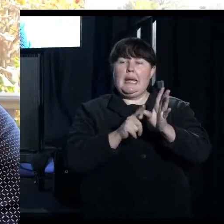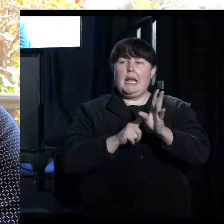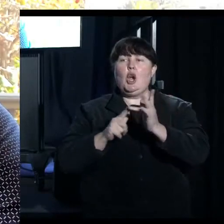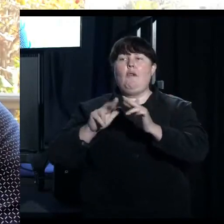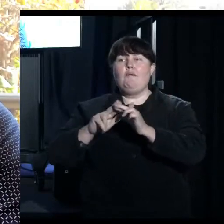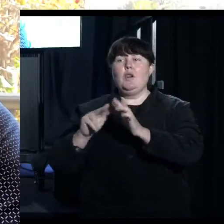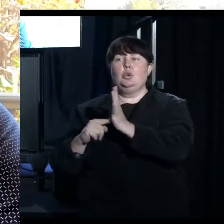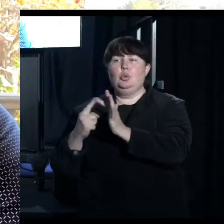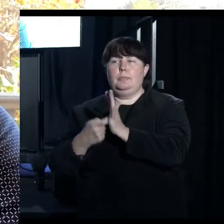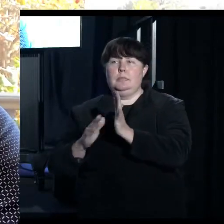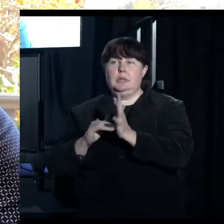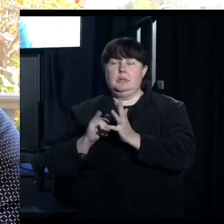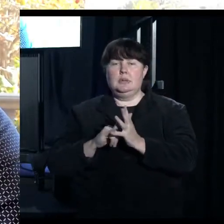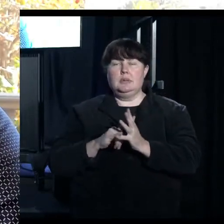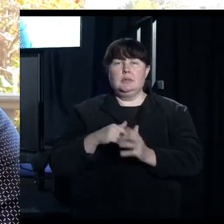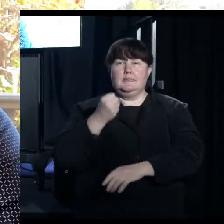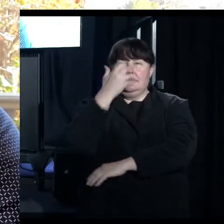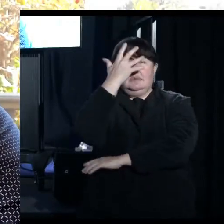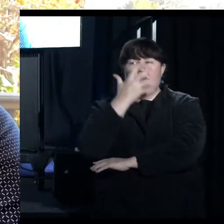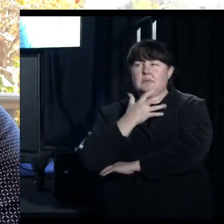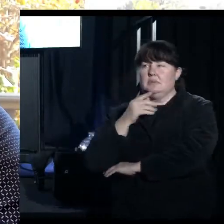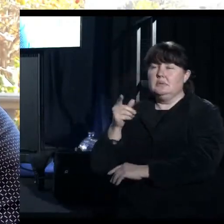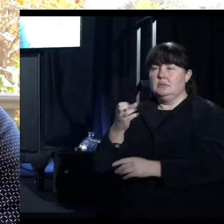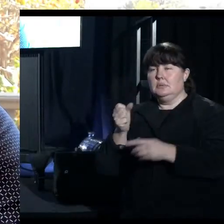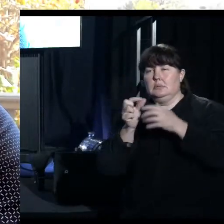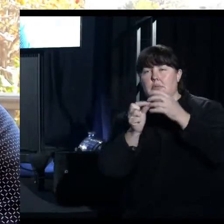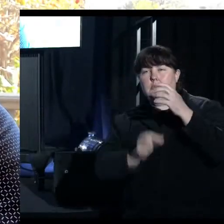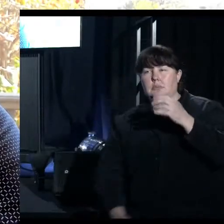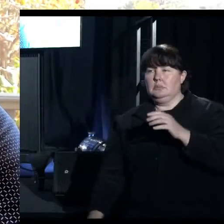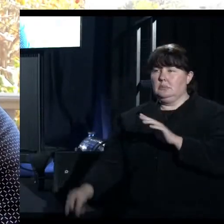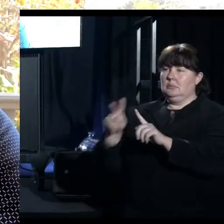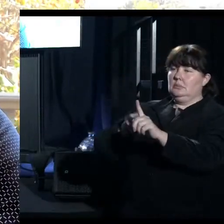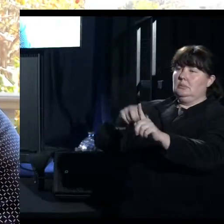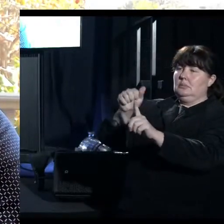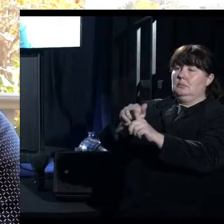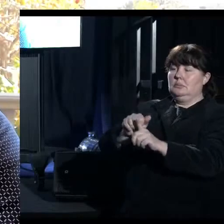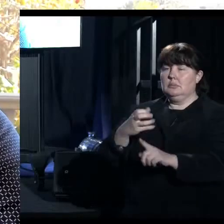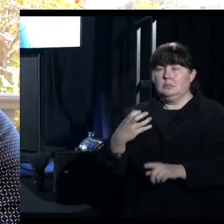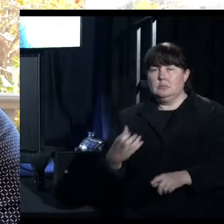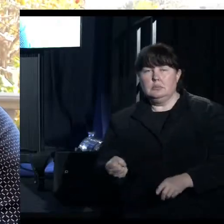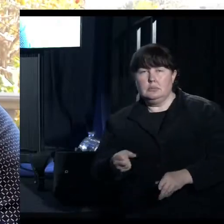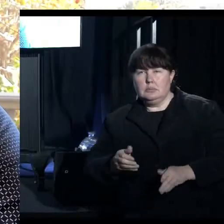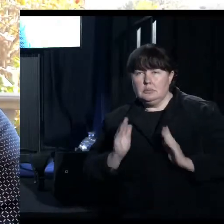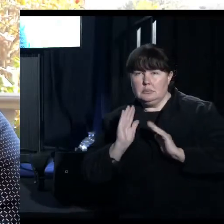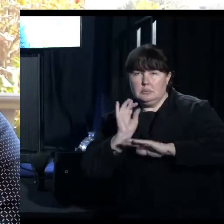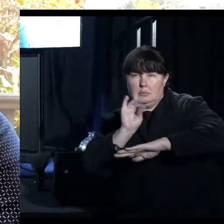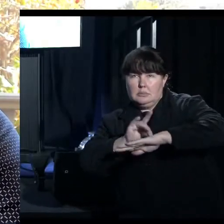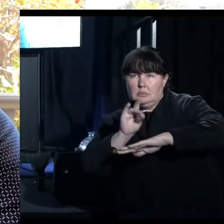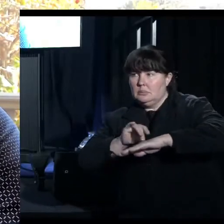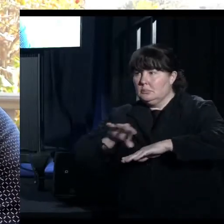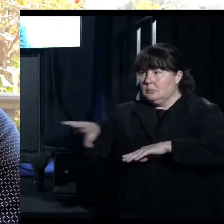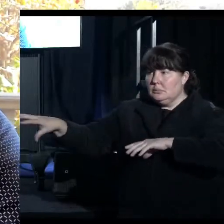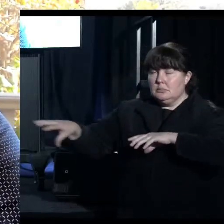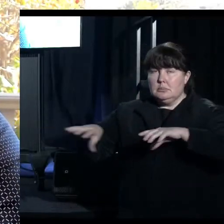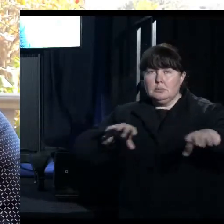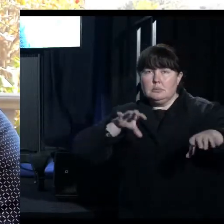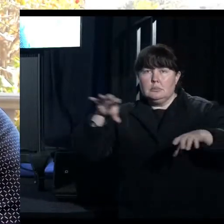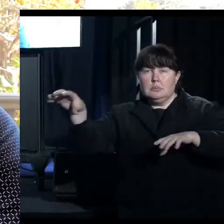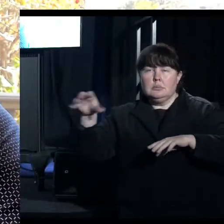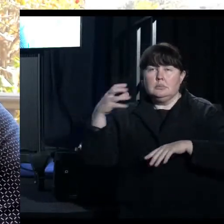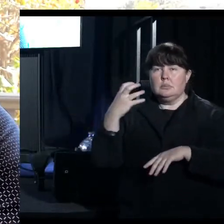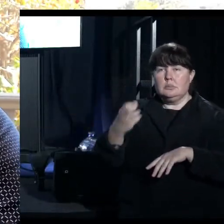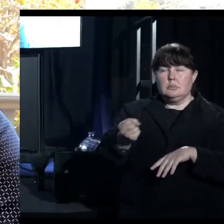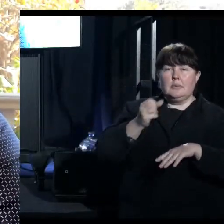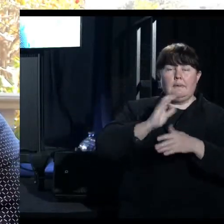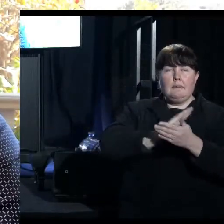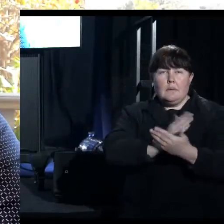a masturbation of facts, a clinic of nights of dissent of human rights. A swarm of discords and a ouija of voices and a cult of